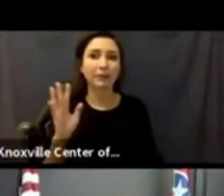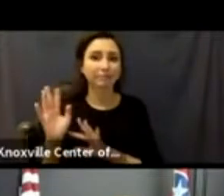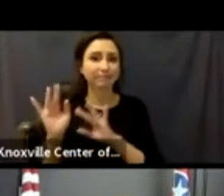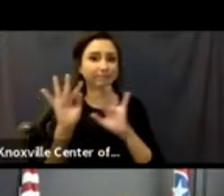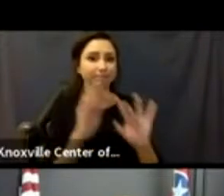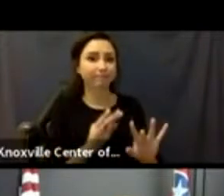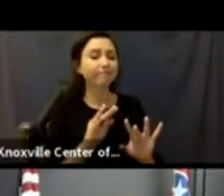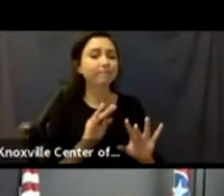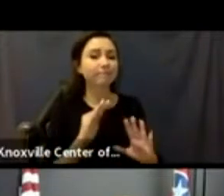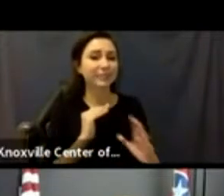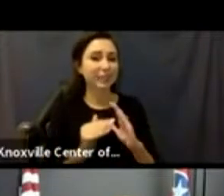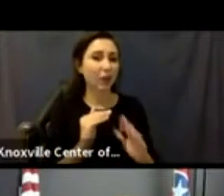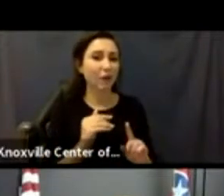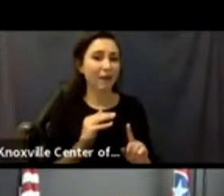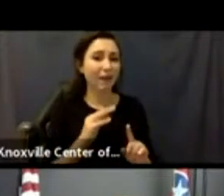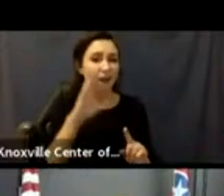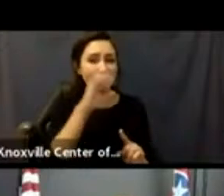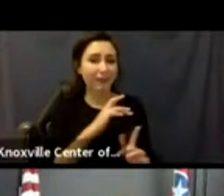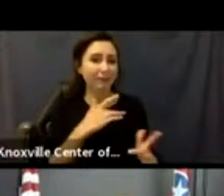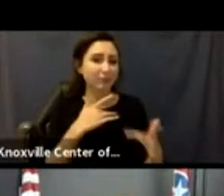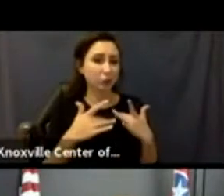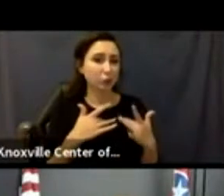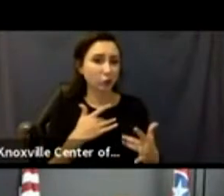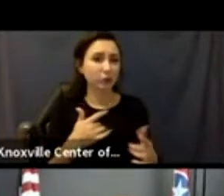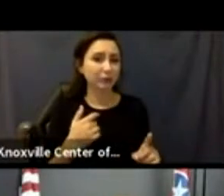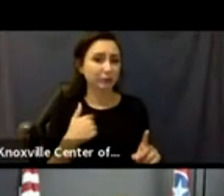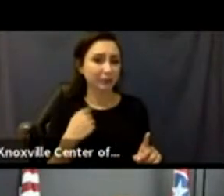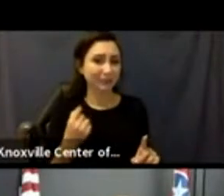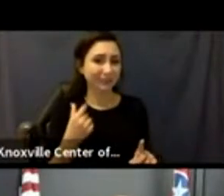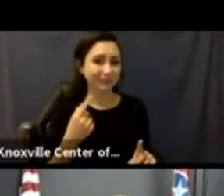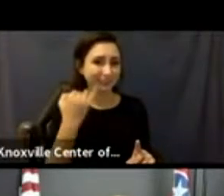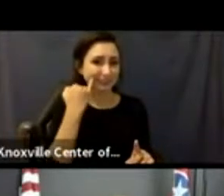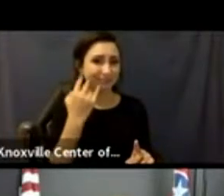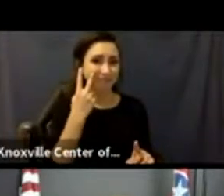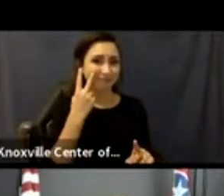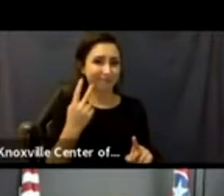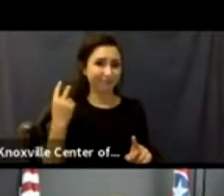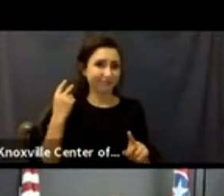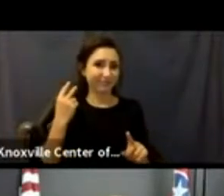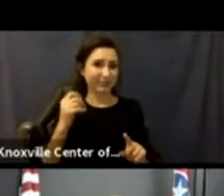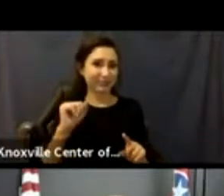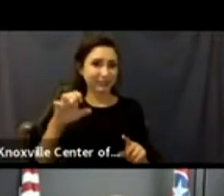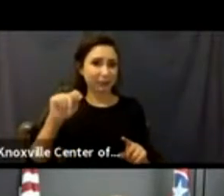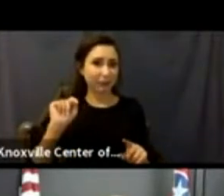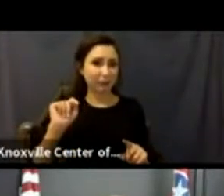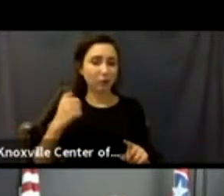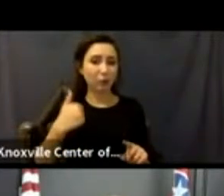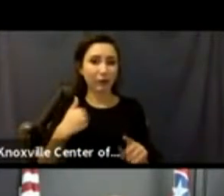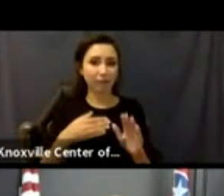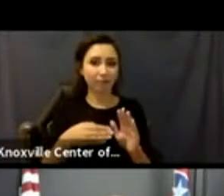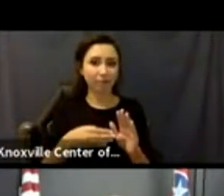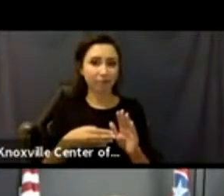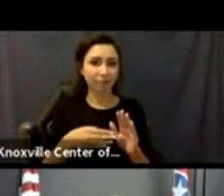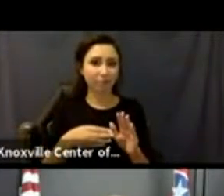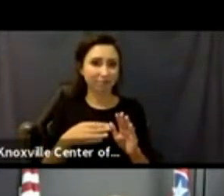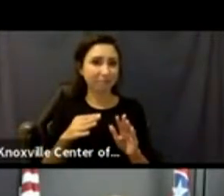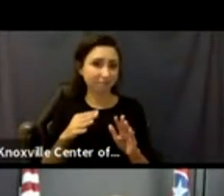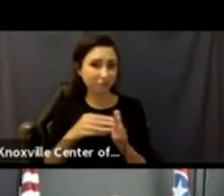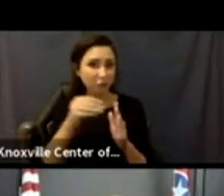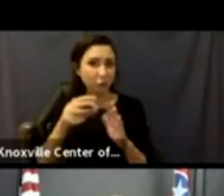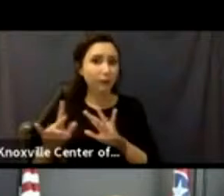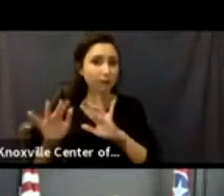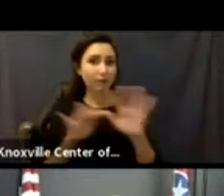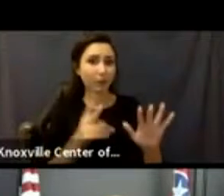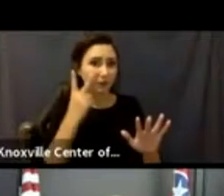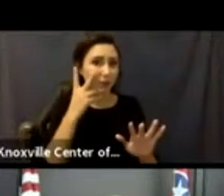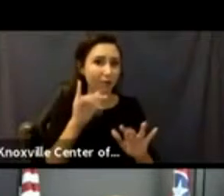And I guess that just worries me a little bit if you look at what happened back in September when we had the influx of students come back in and when we saw that